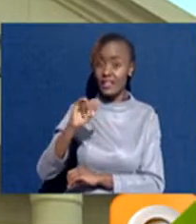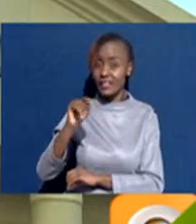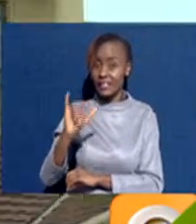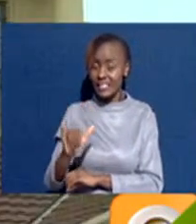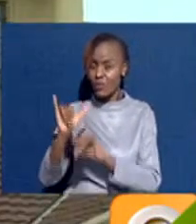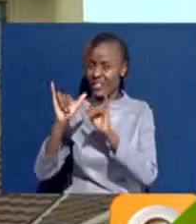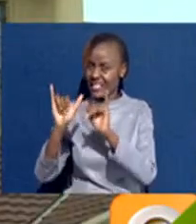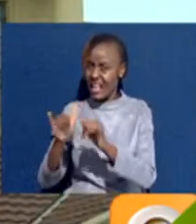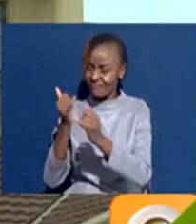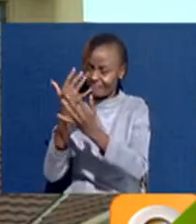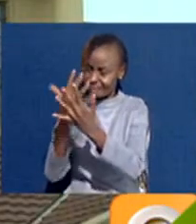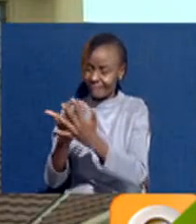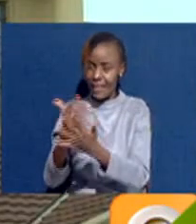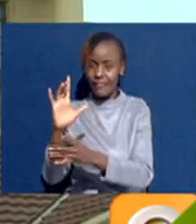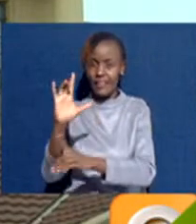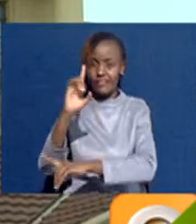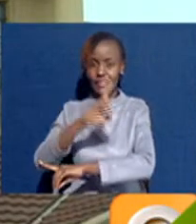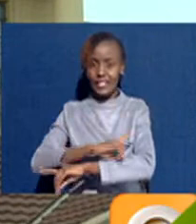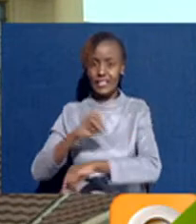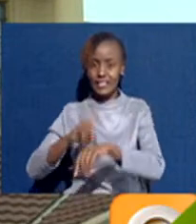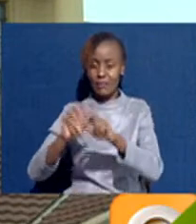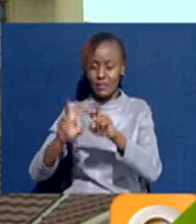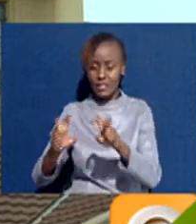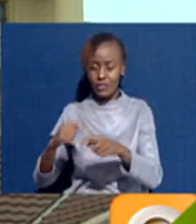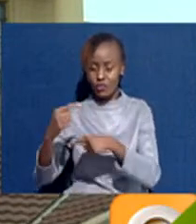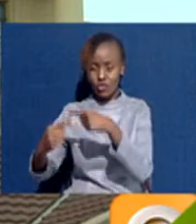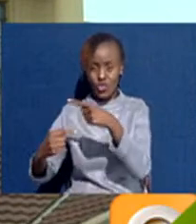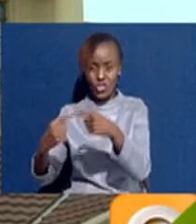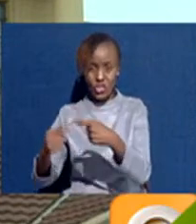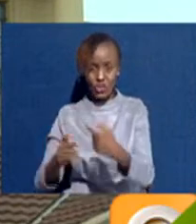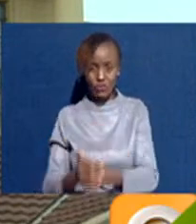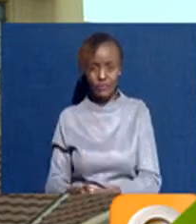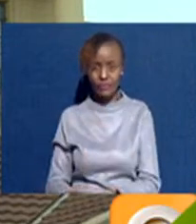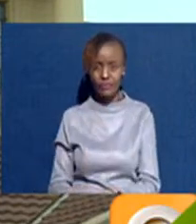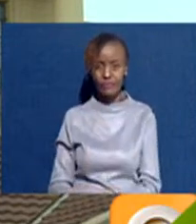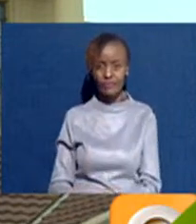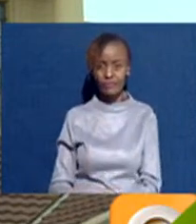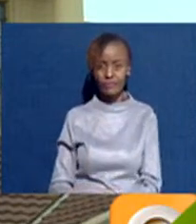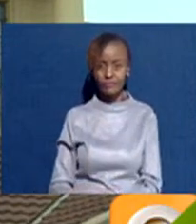5 days as investigation continues. Hassan Mugambi, Citizen TV.